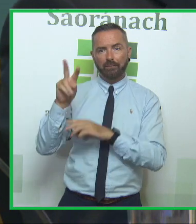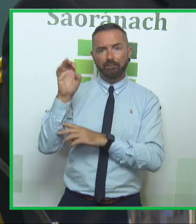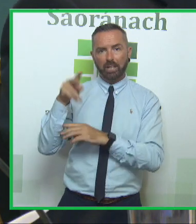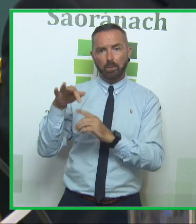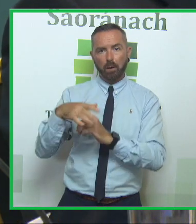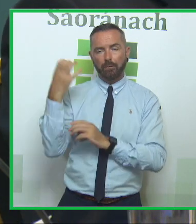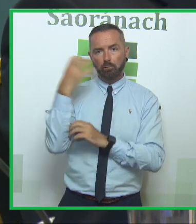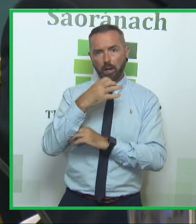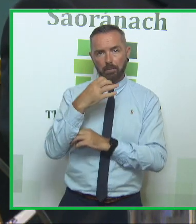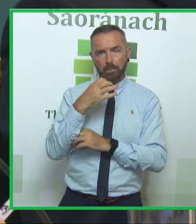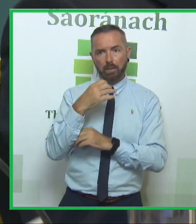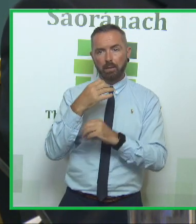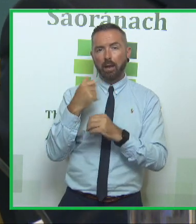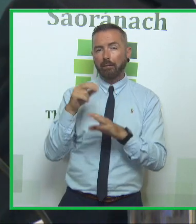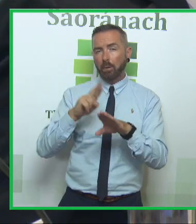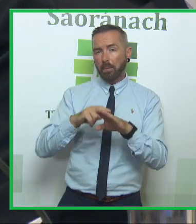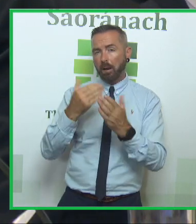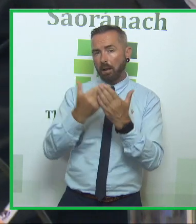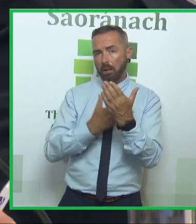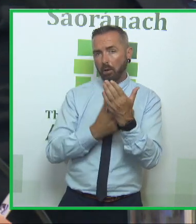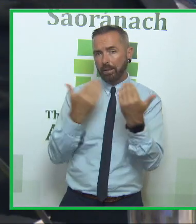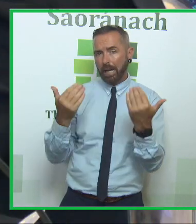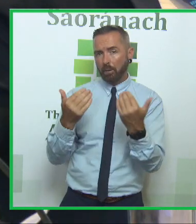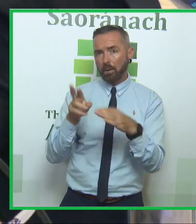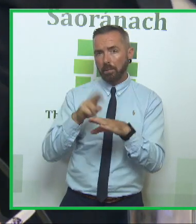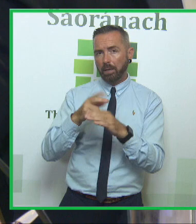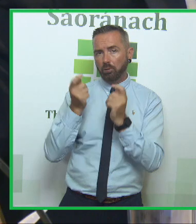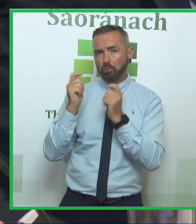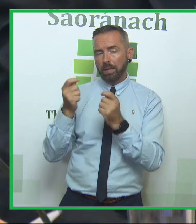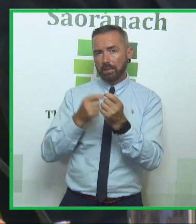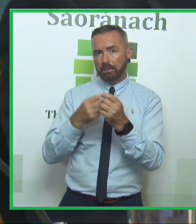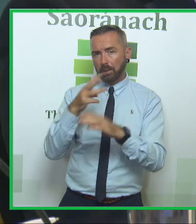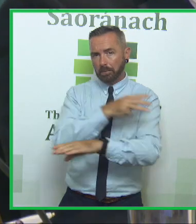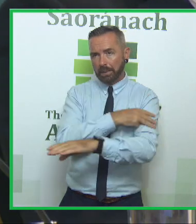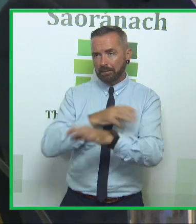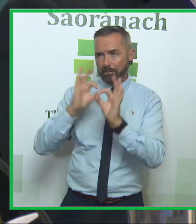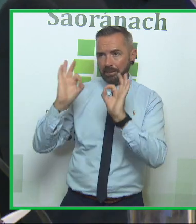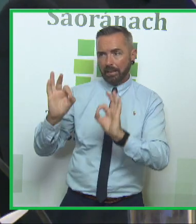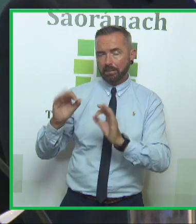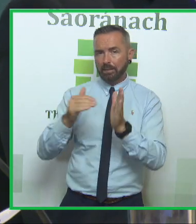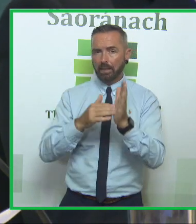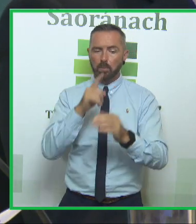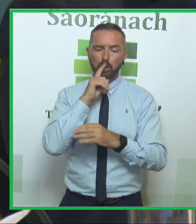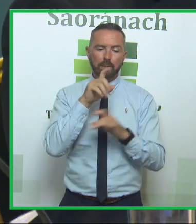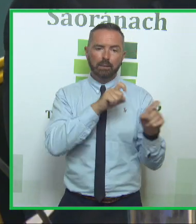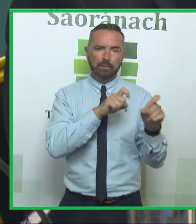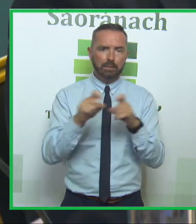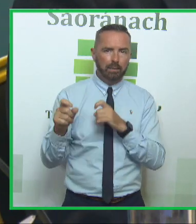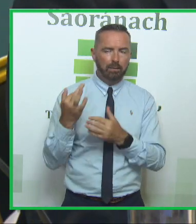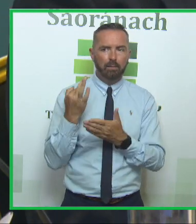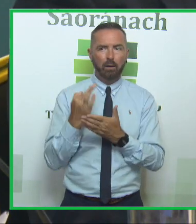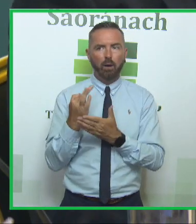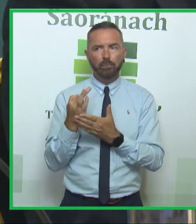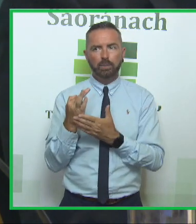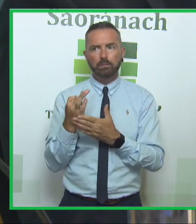laws now and more responsive and better trained Gardaí, and that's fantastic. But I think we are often